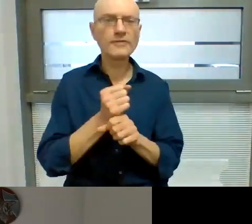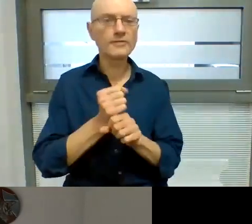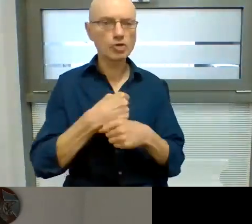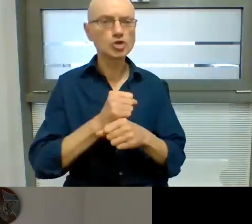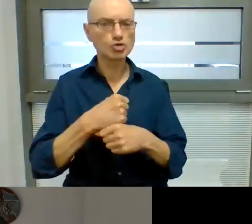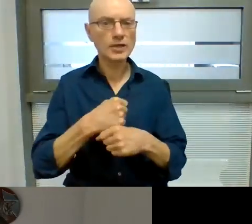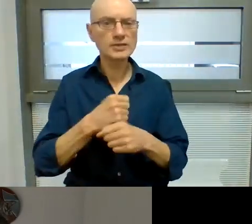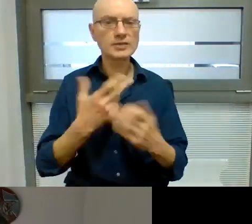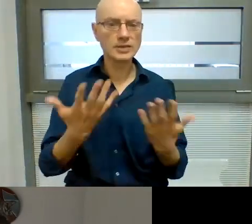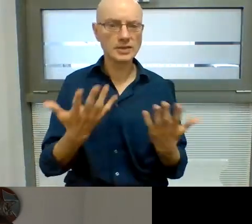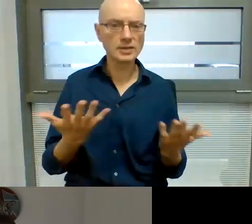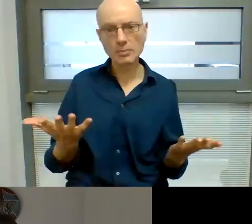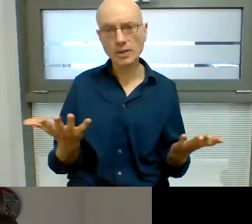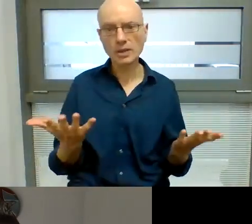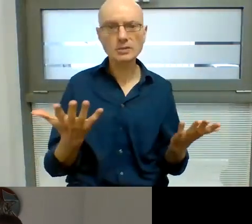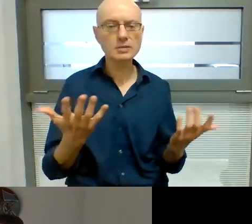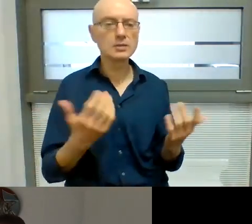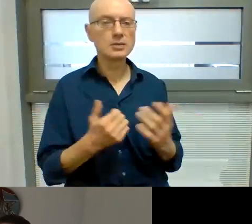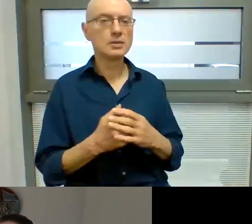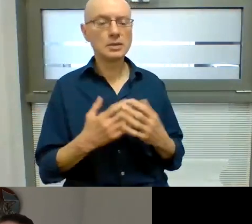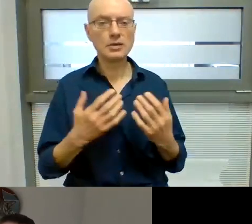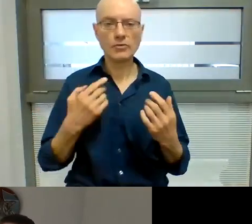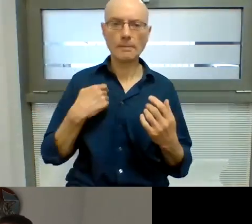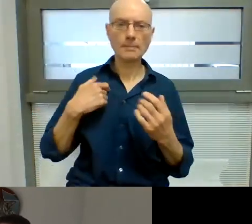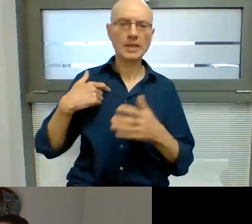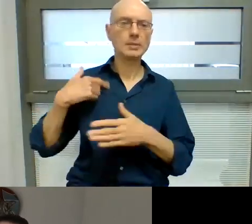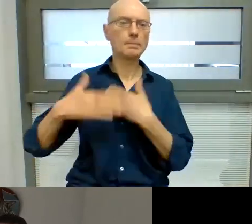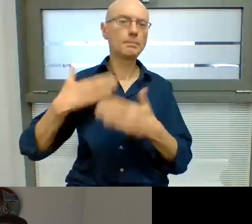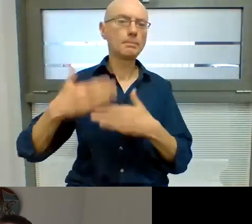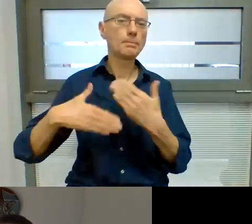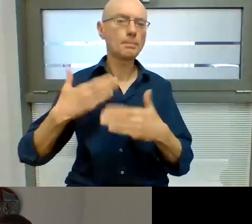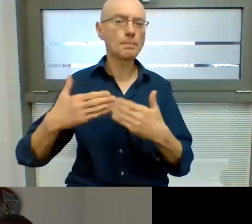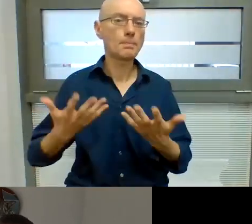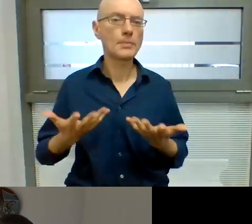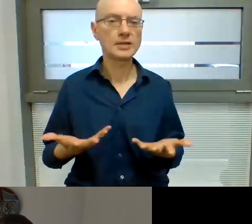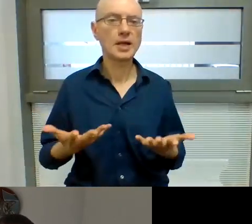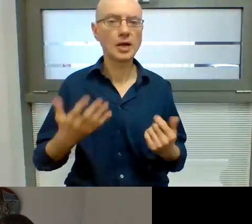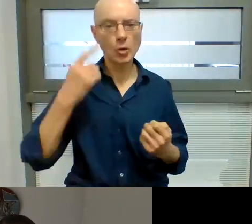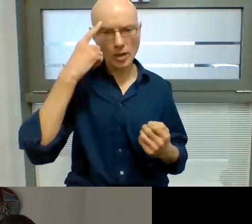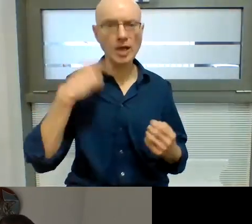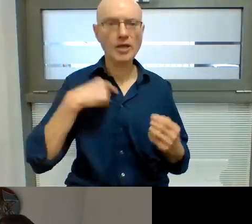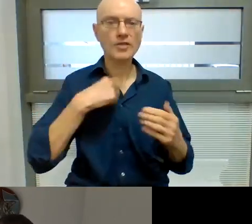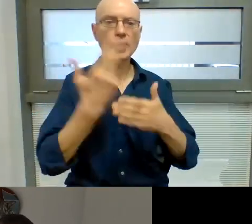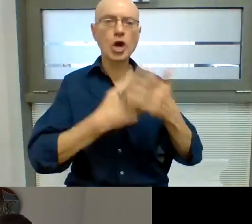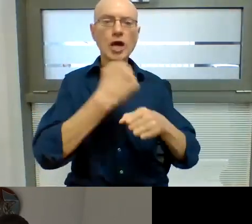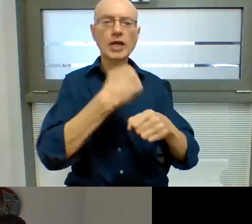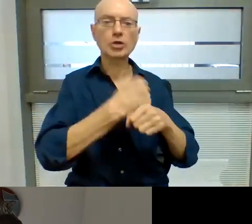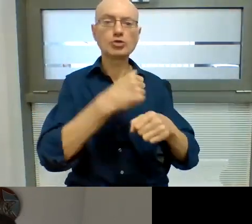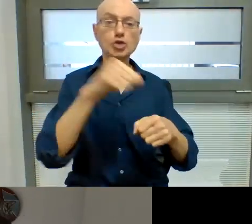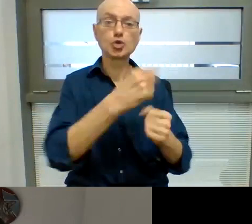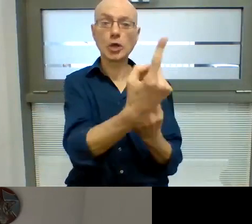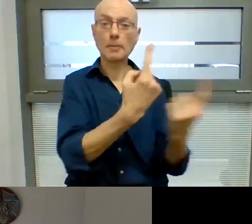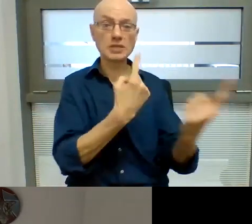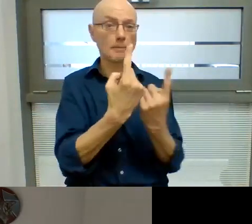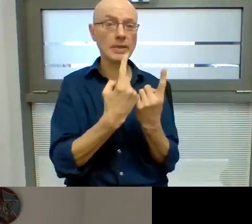but but I've kind of come to the point where I think that they should be coming to me rather than me going to them.